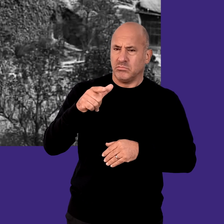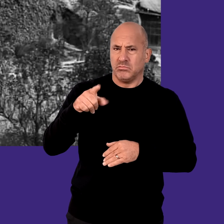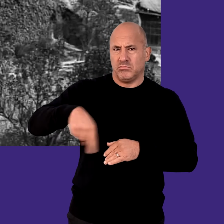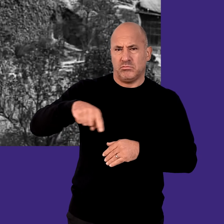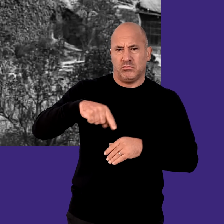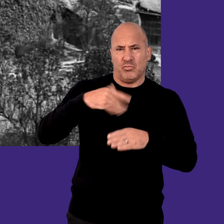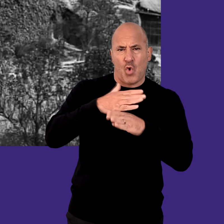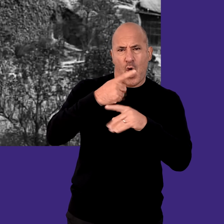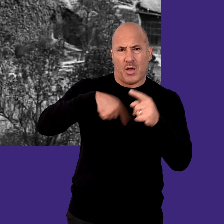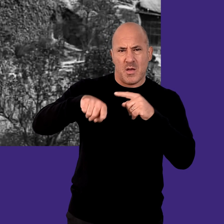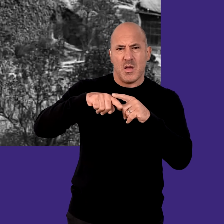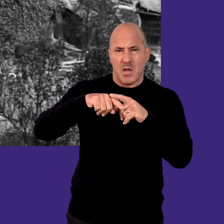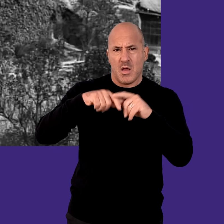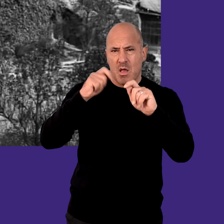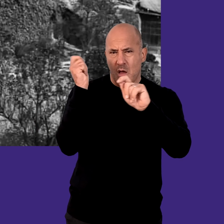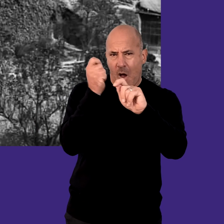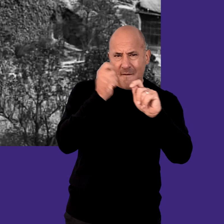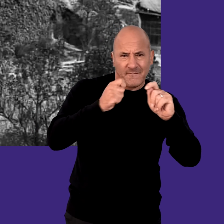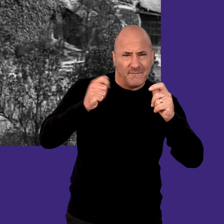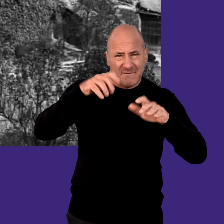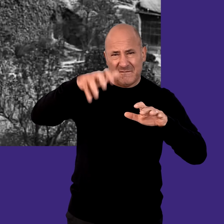building stone,